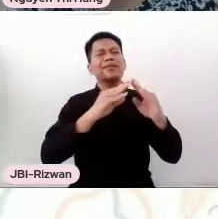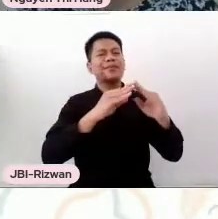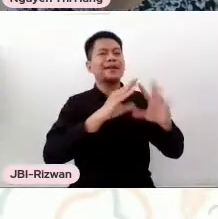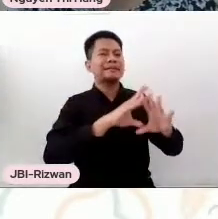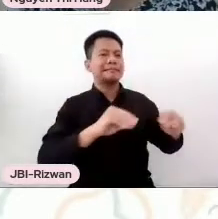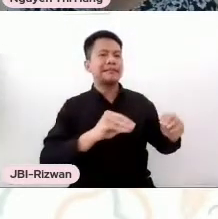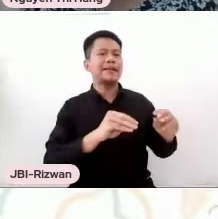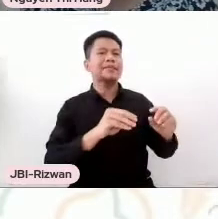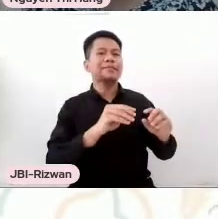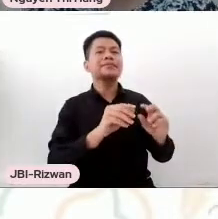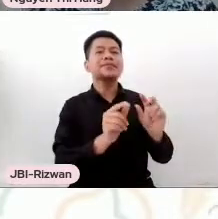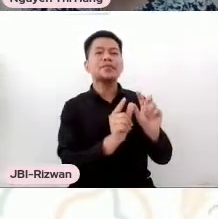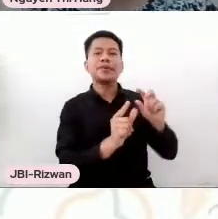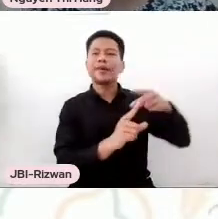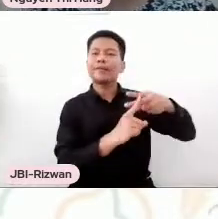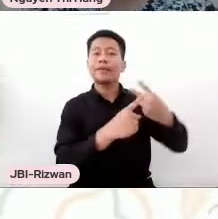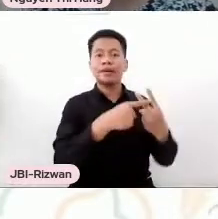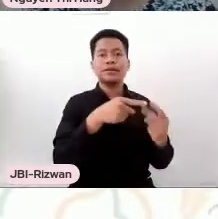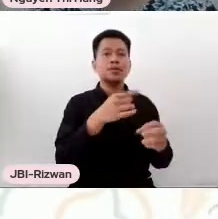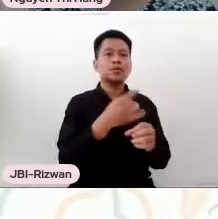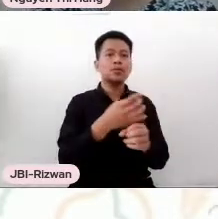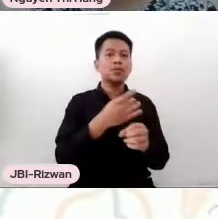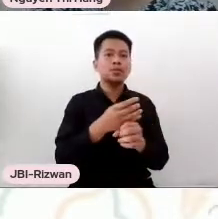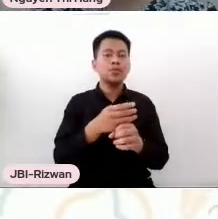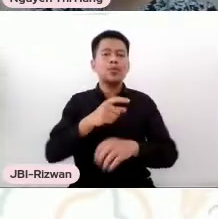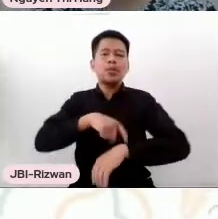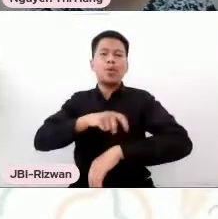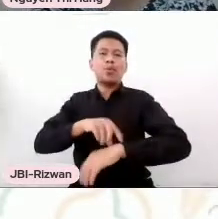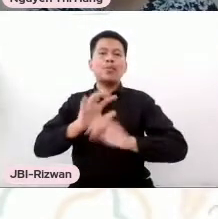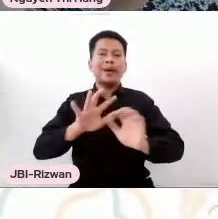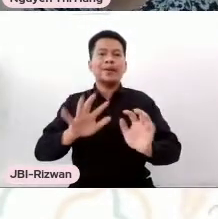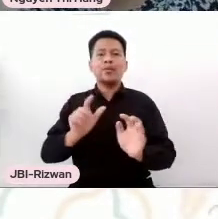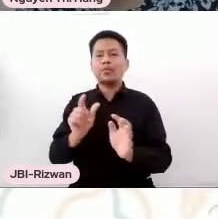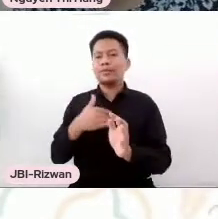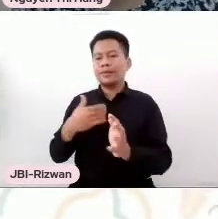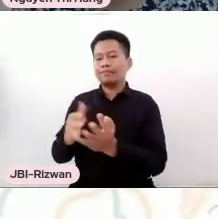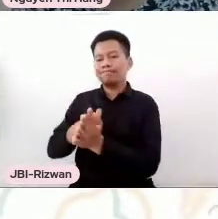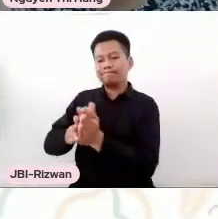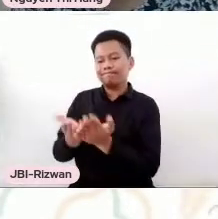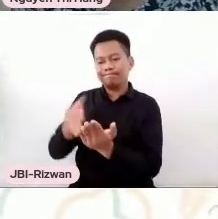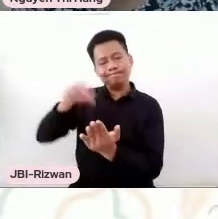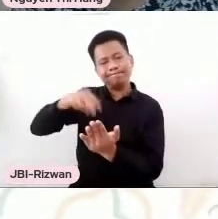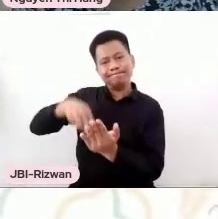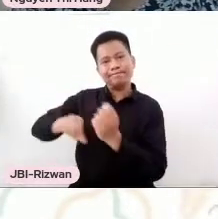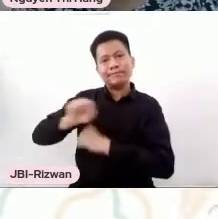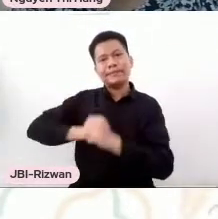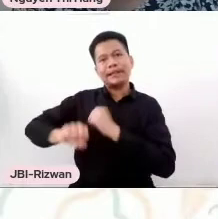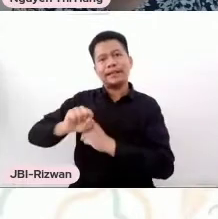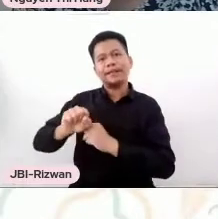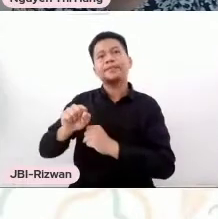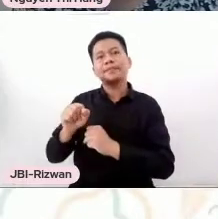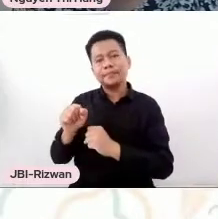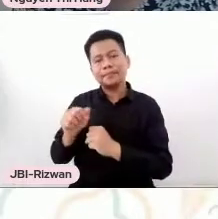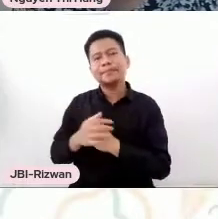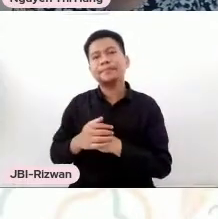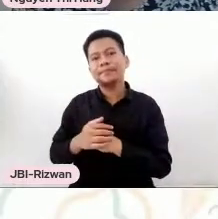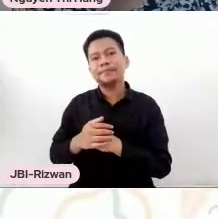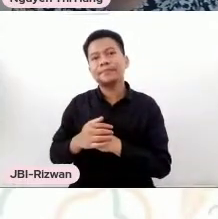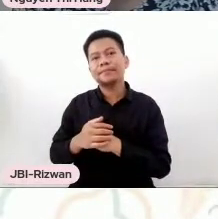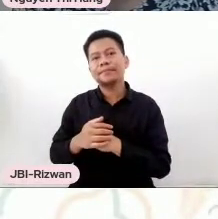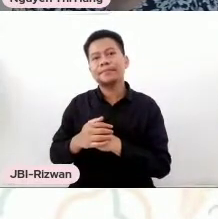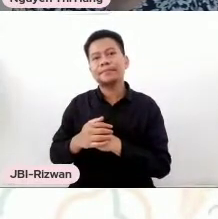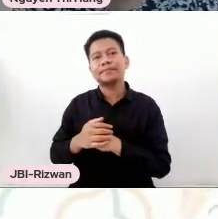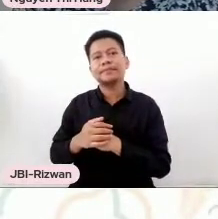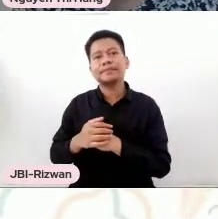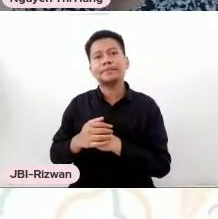guru dianggap memiliki banyak waktu ya untuk melakukan aktivitas, diantaranya adalah membaca buku tersebut. Kemudian mereka